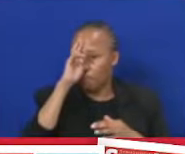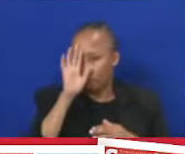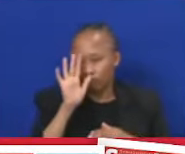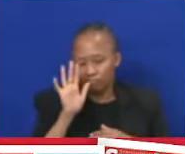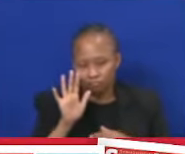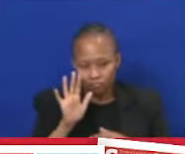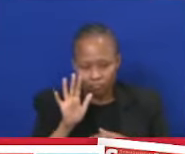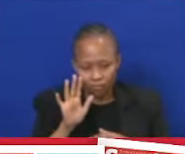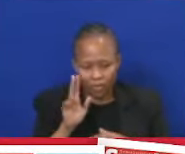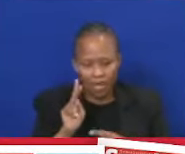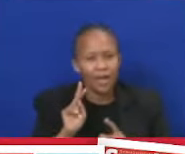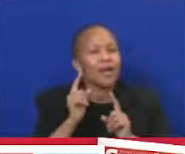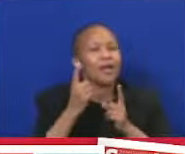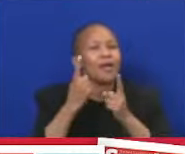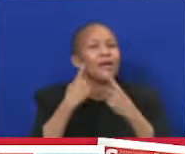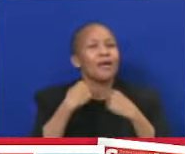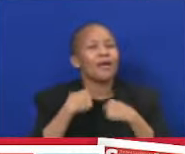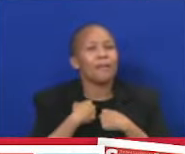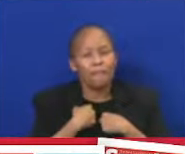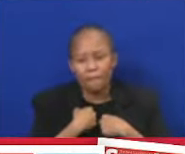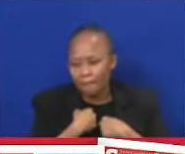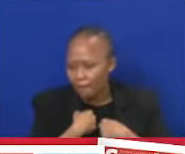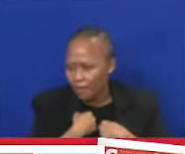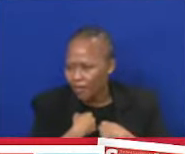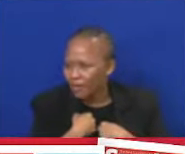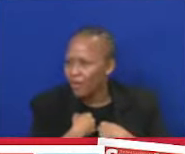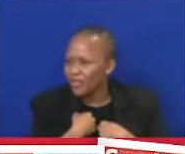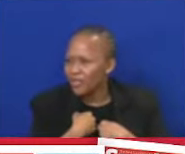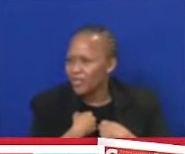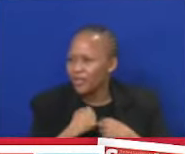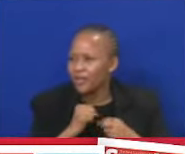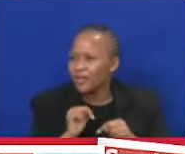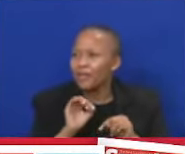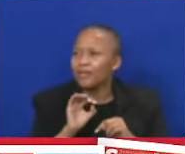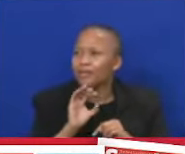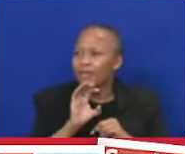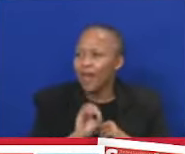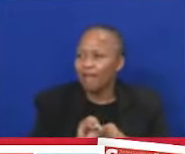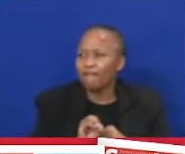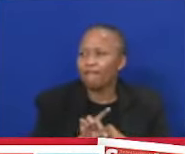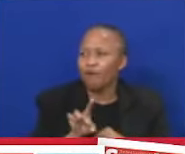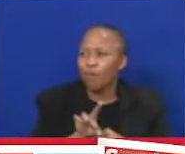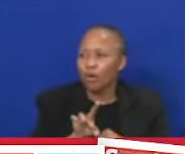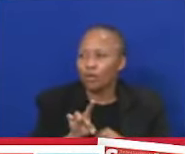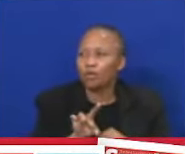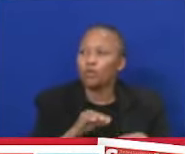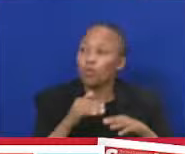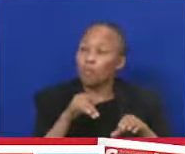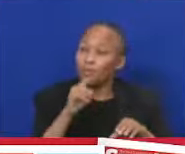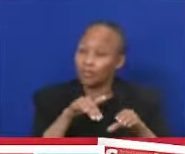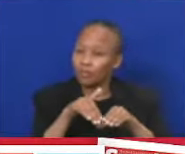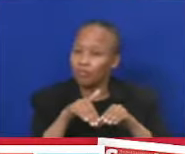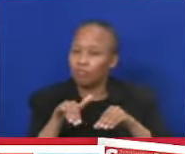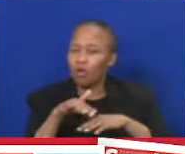cottages on the outside where I should head to, as there are individuals in those